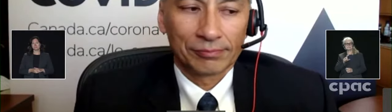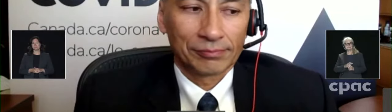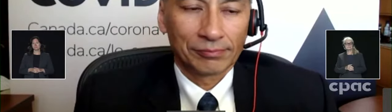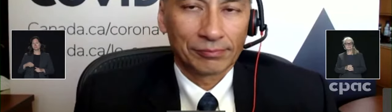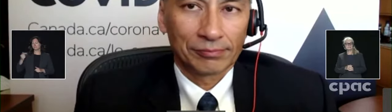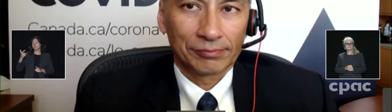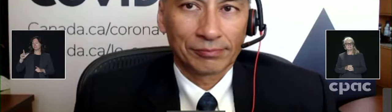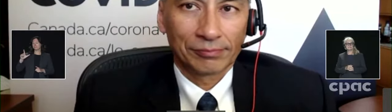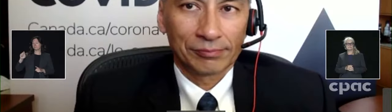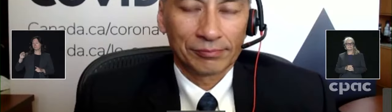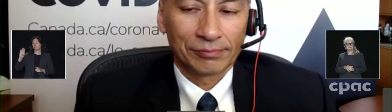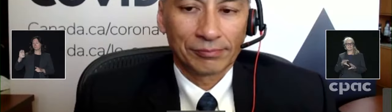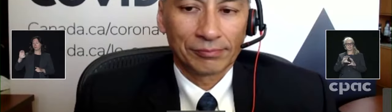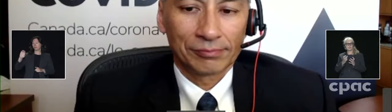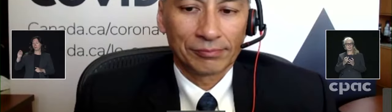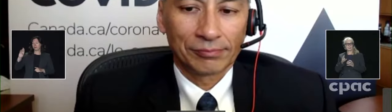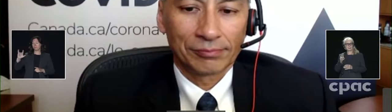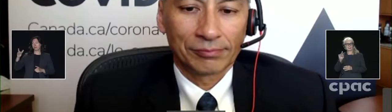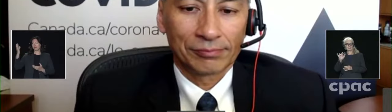from the Globe and Mail. Please go ahead.